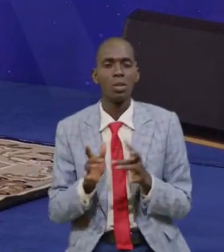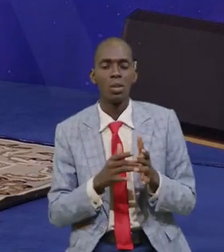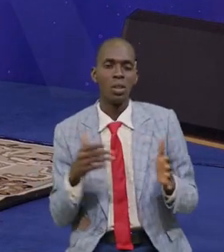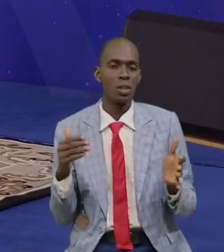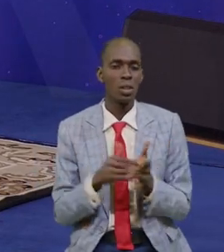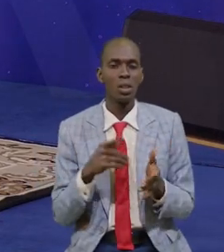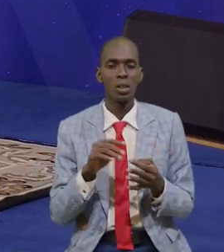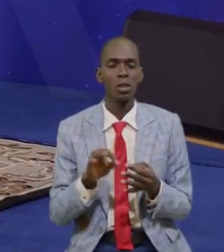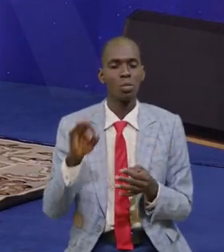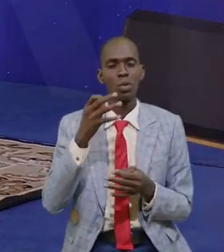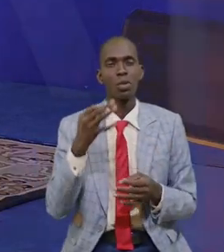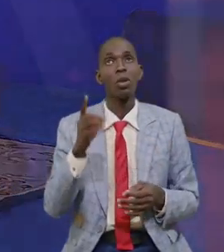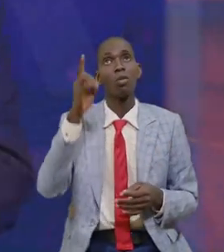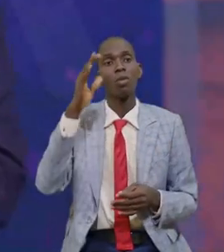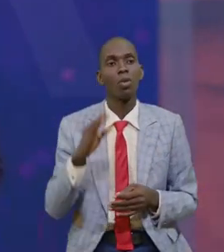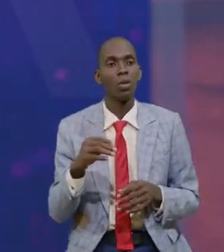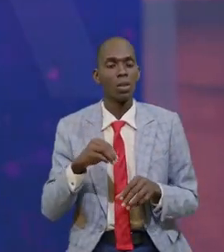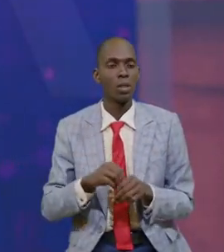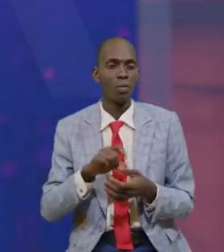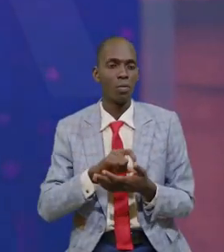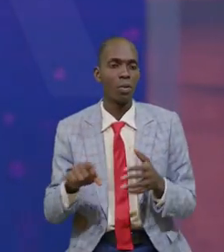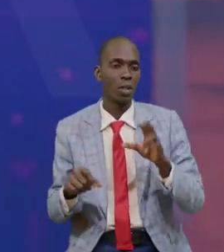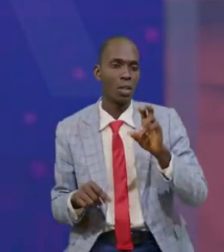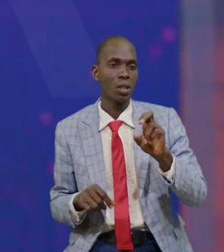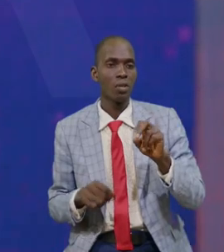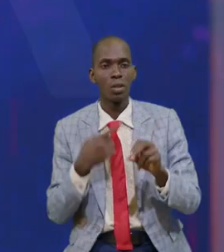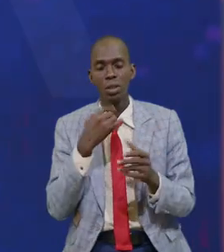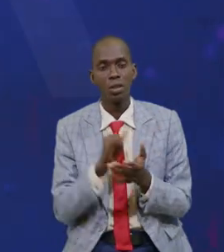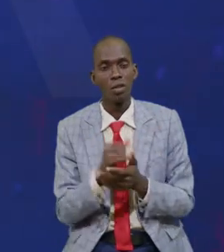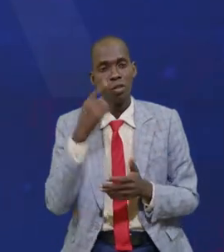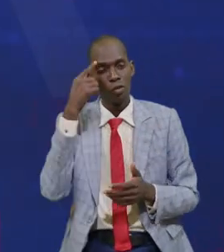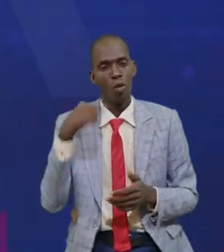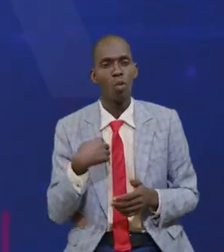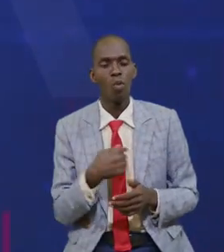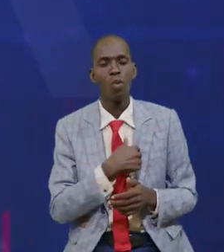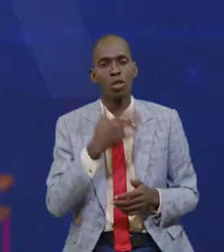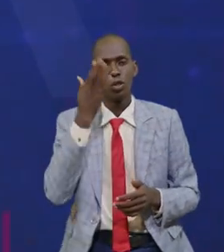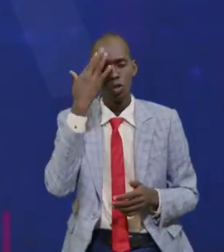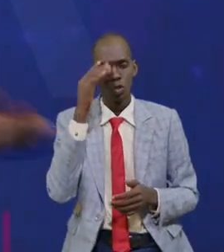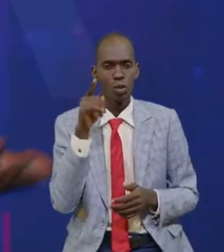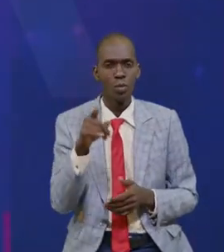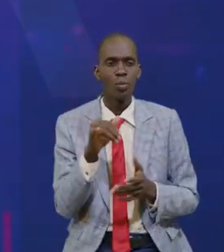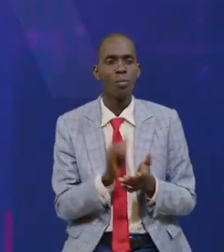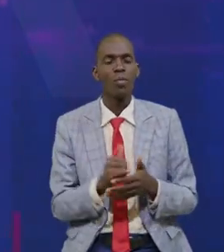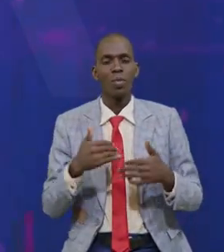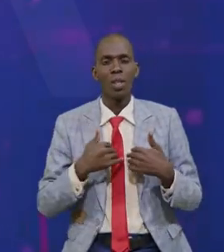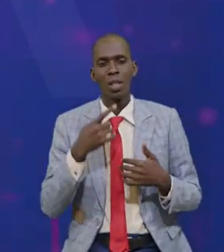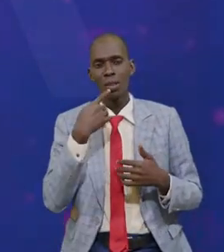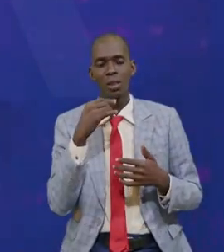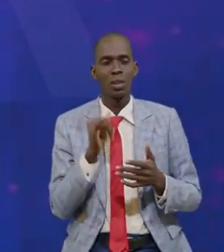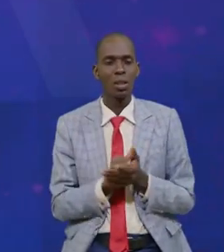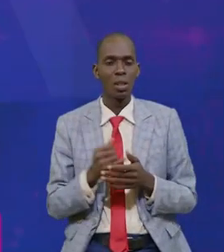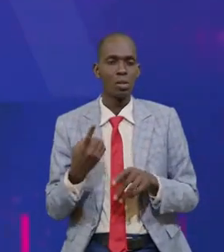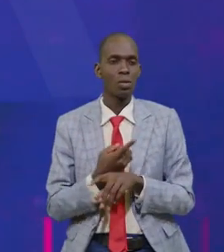Spirit of God. Look at verse 30. In verse 30, it says, "For we know him that has said, vengeance belongeth unto